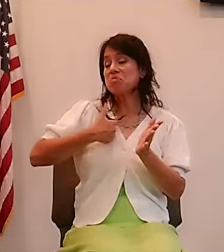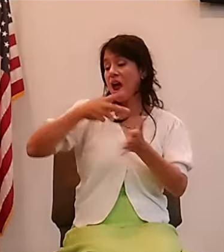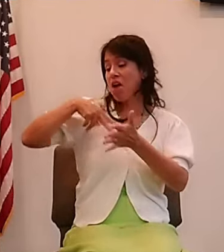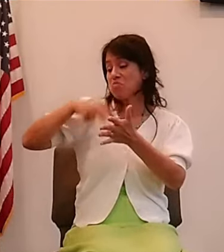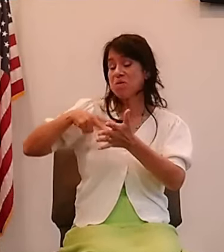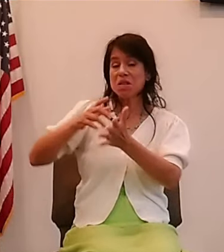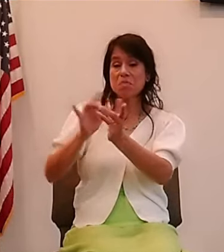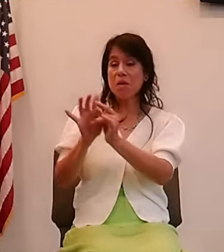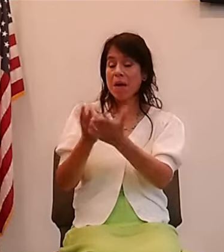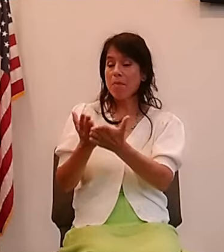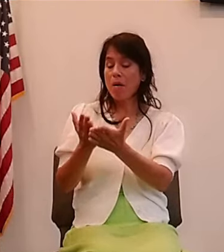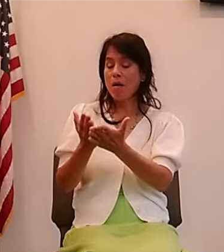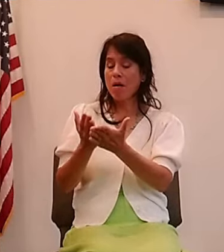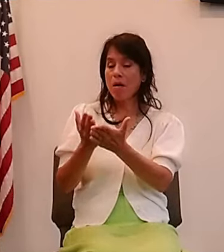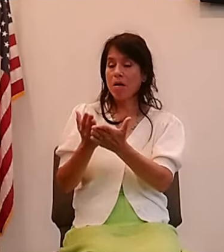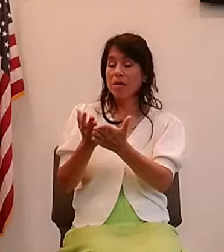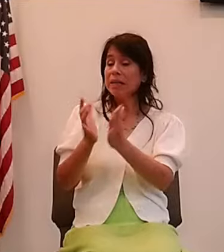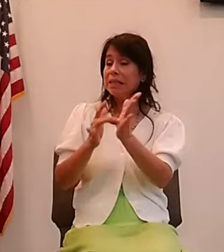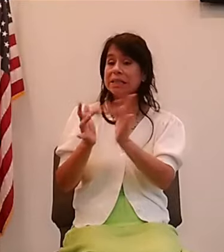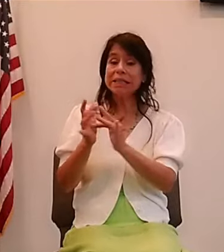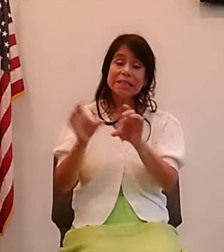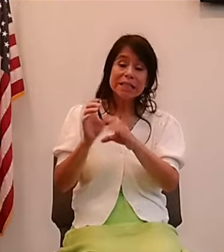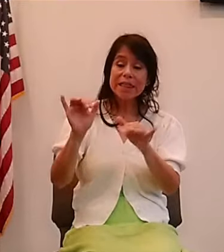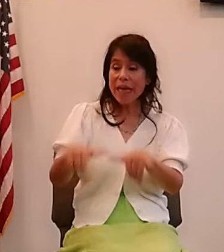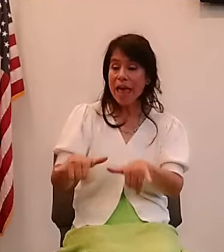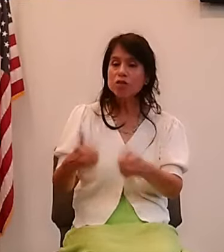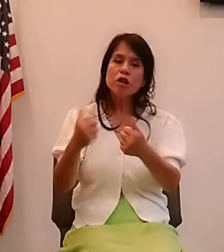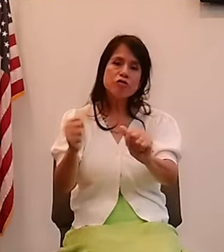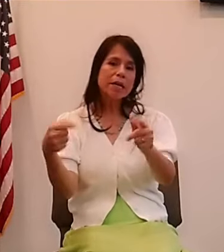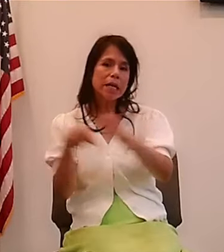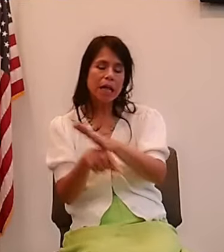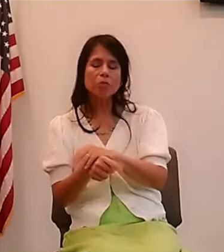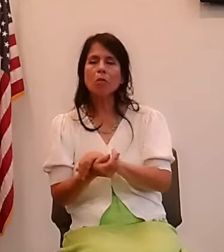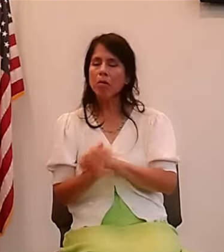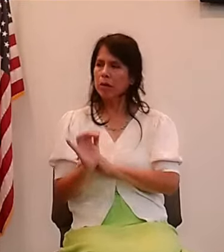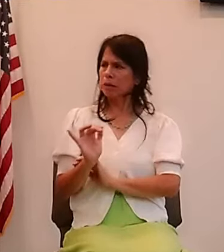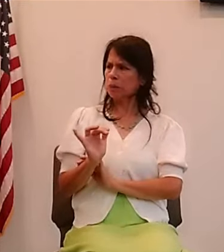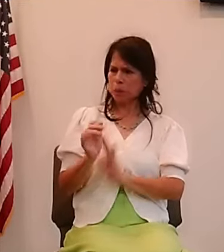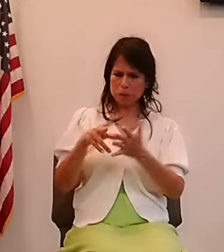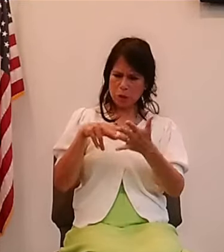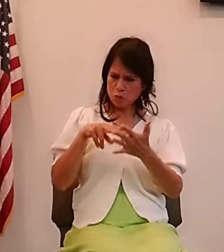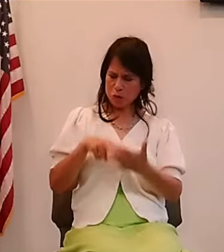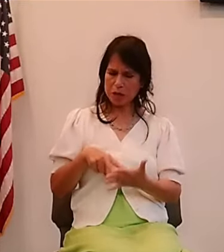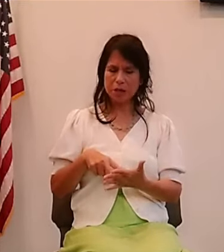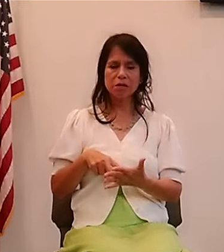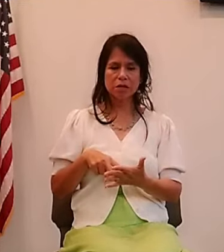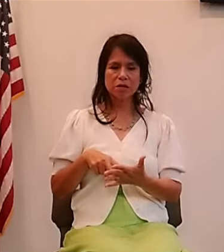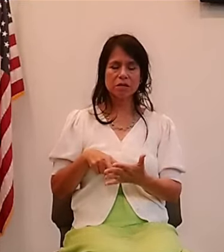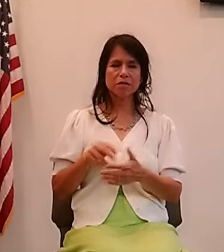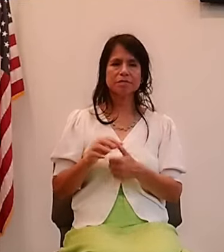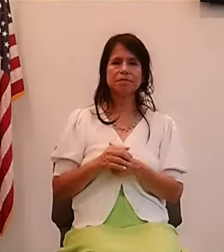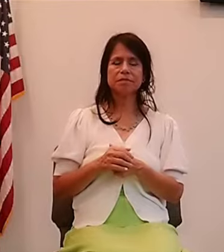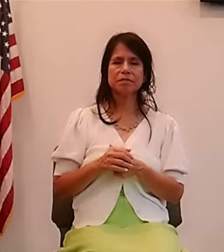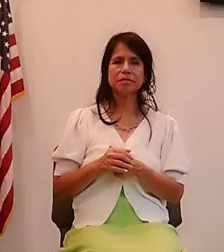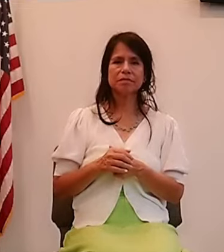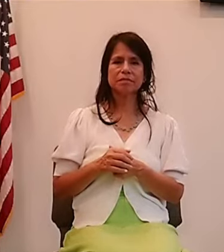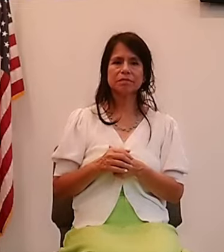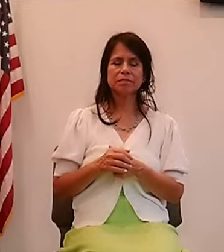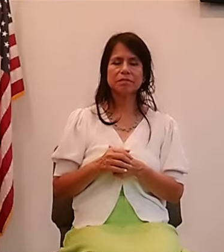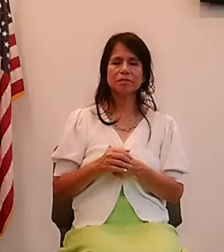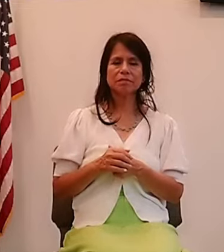every time he turns around, you know, Jesus did this, so they tried to kill him. You know, they were threatened by Jesus, so they tried to kill